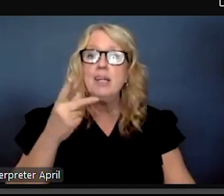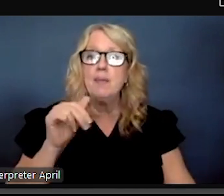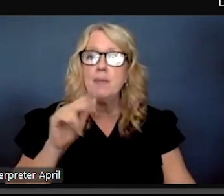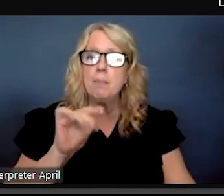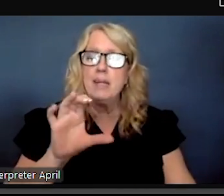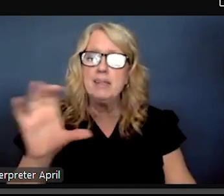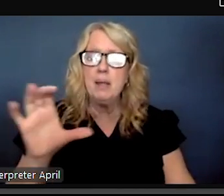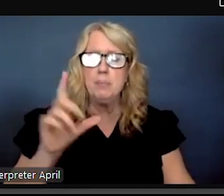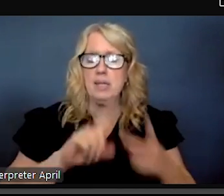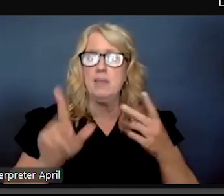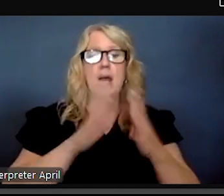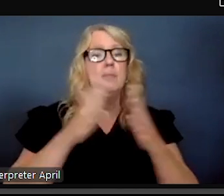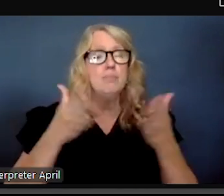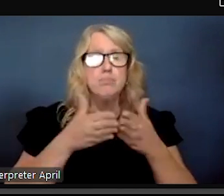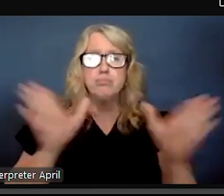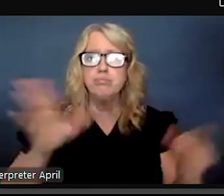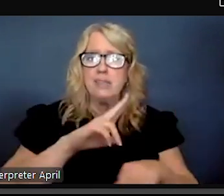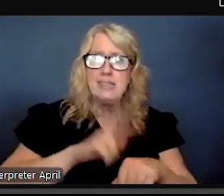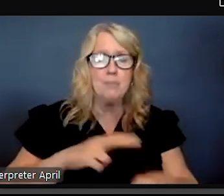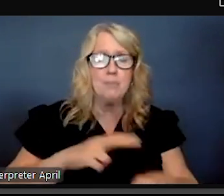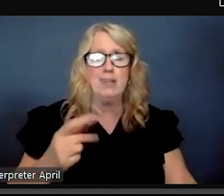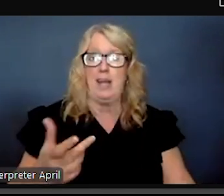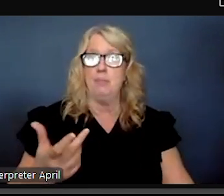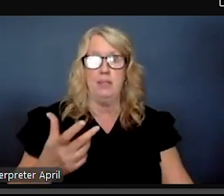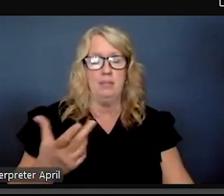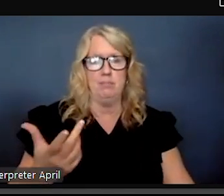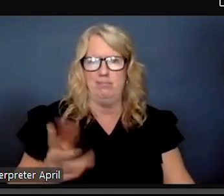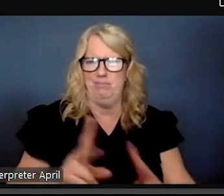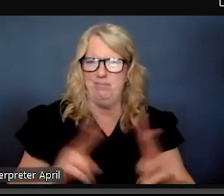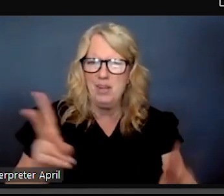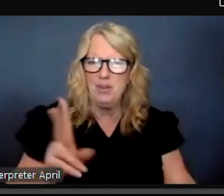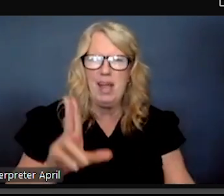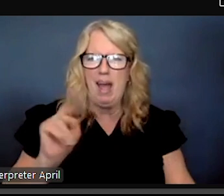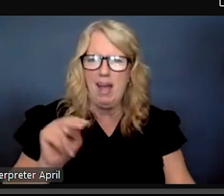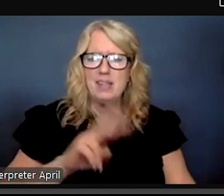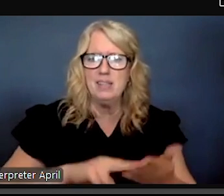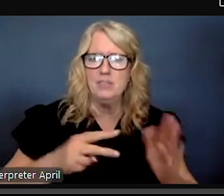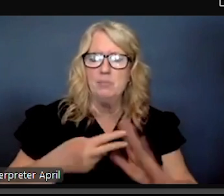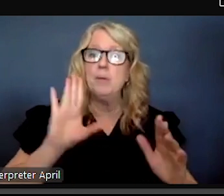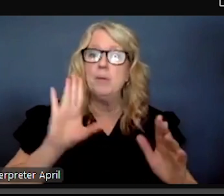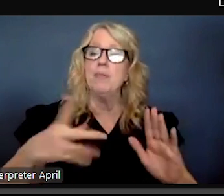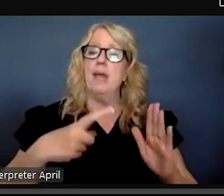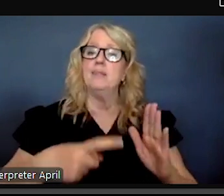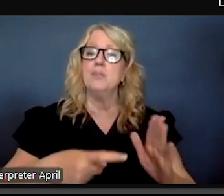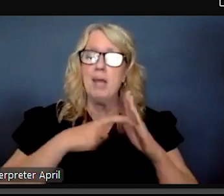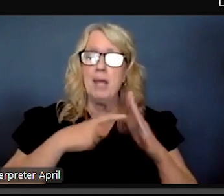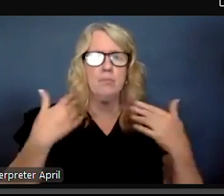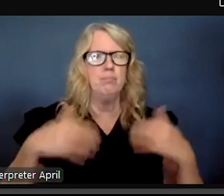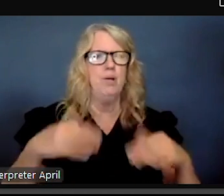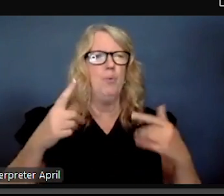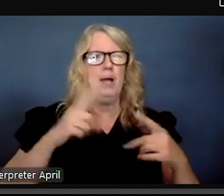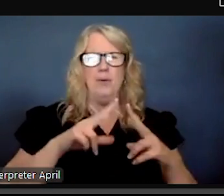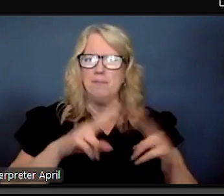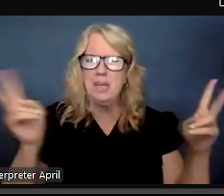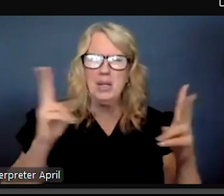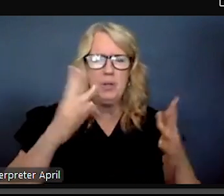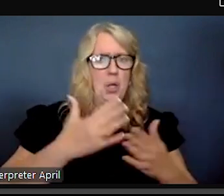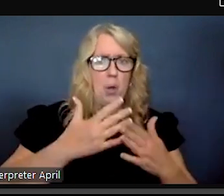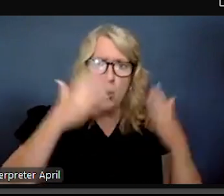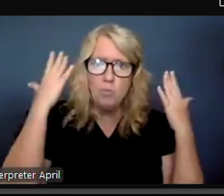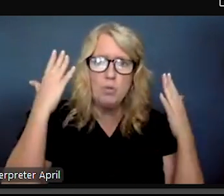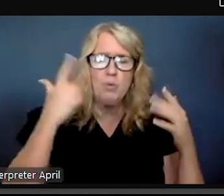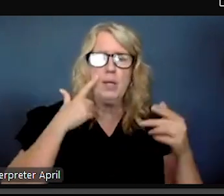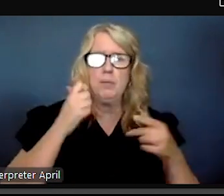nationwide. Very unintentionally. And the demand was very overwhelming, and we had to scale back to